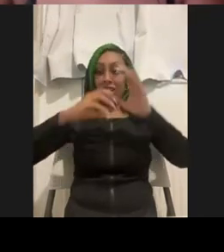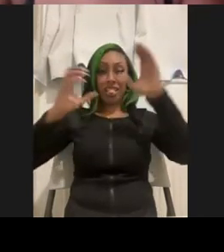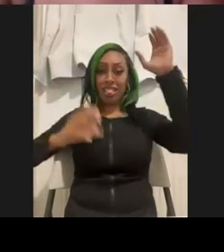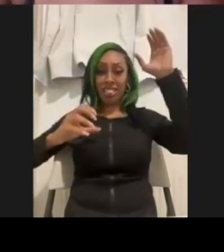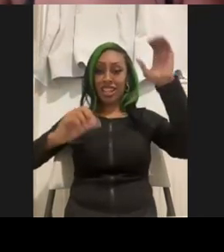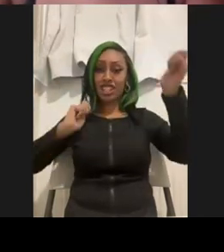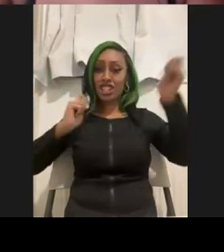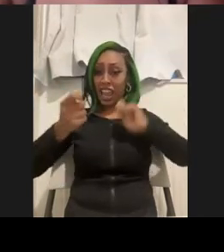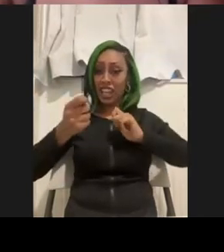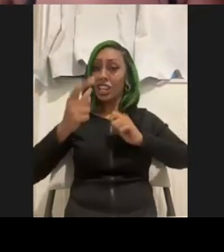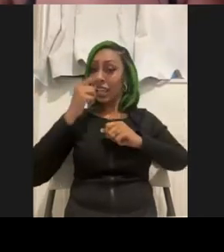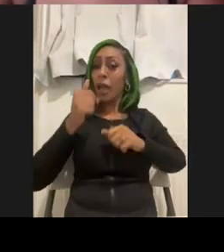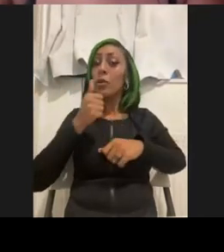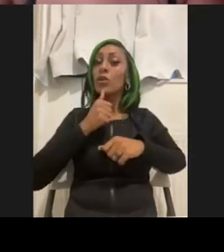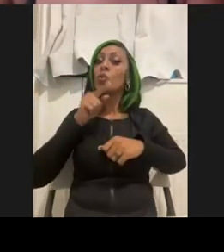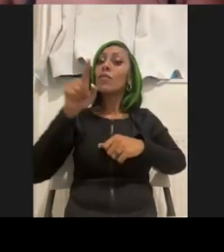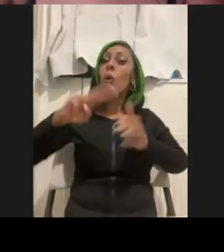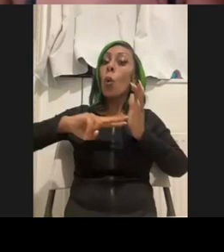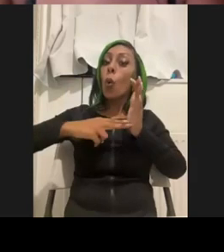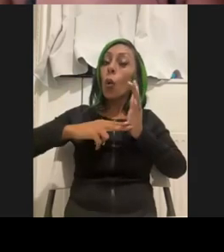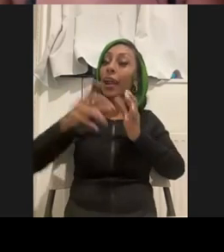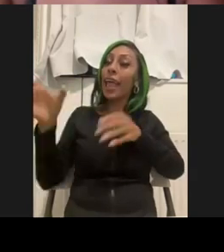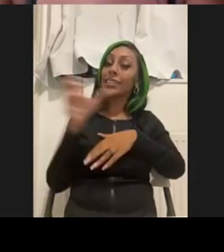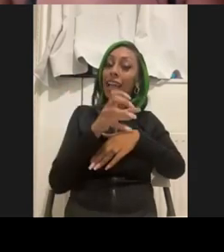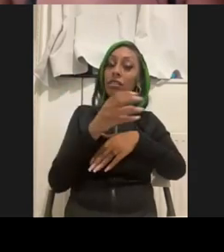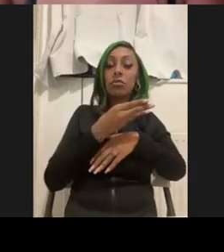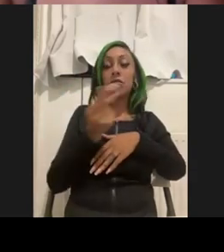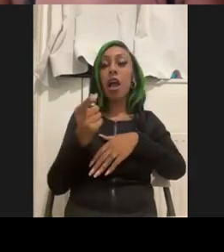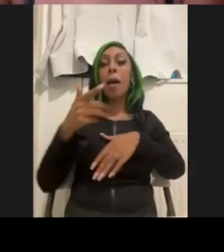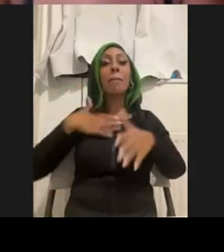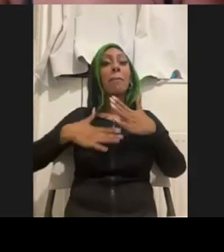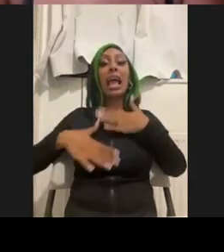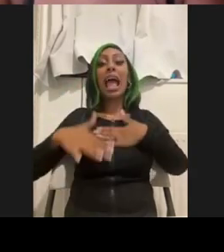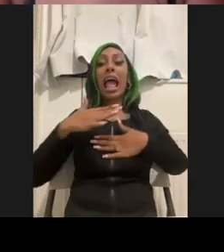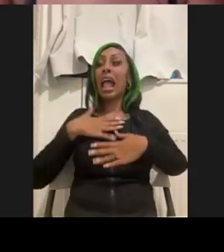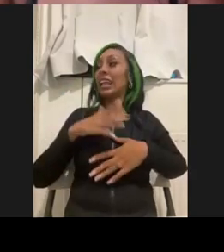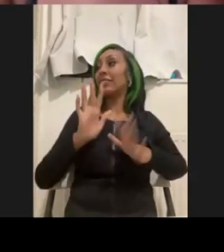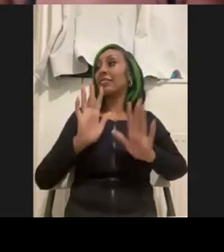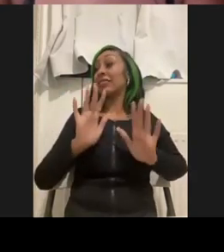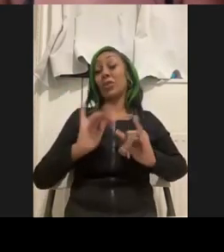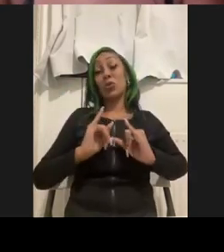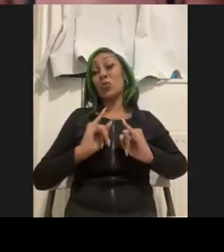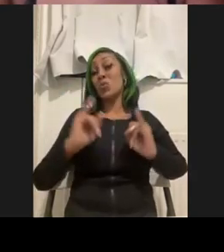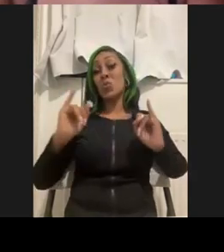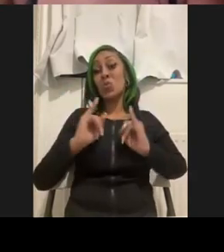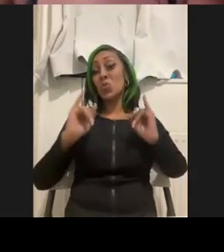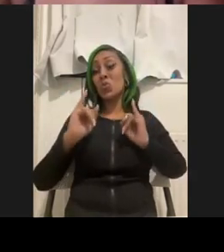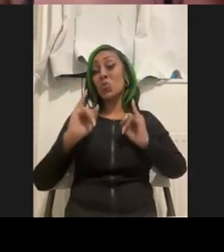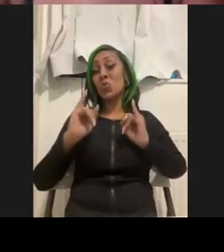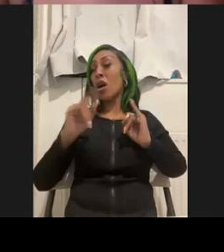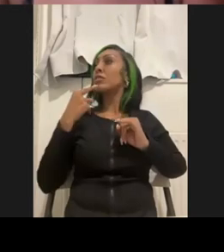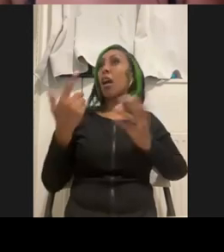way for particularly organizations, some of whom behave incredibly badly, as a way of